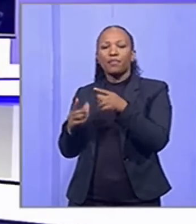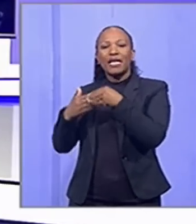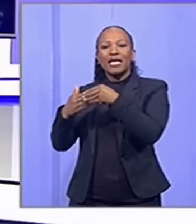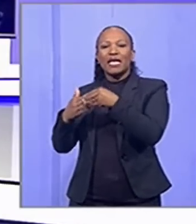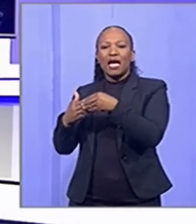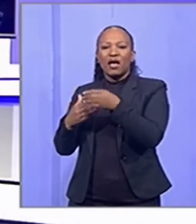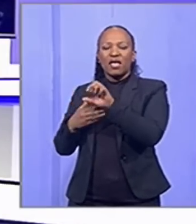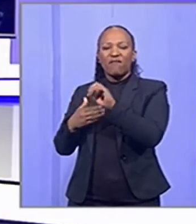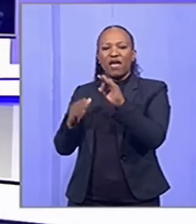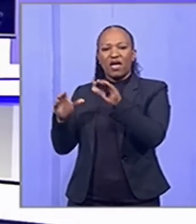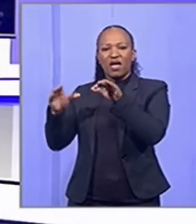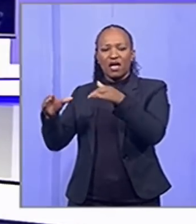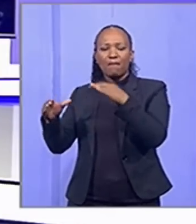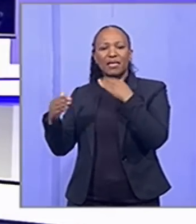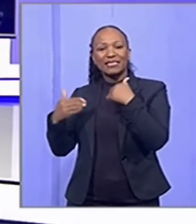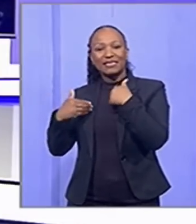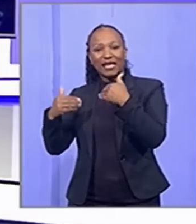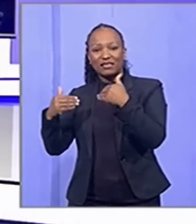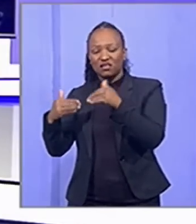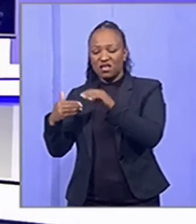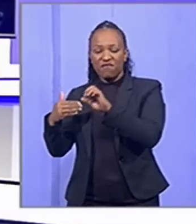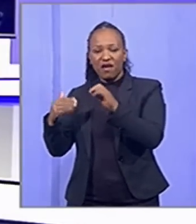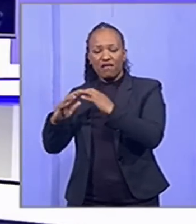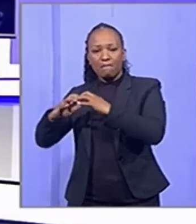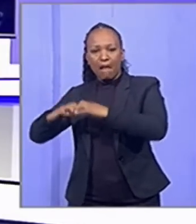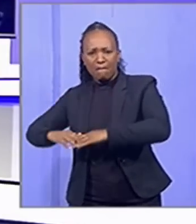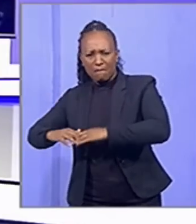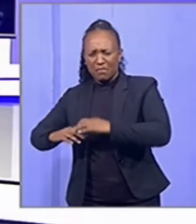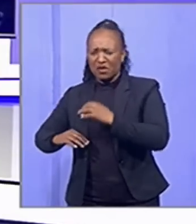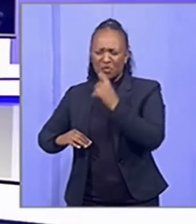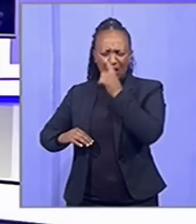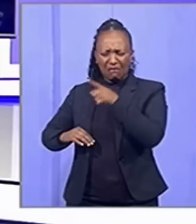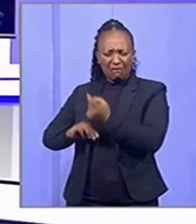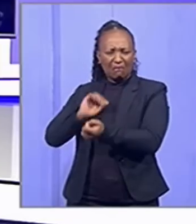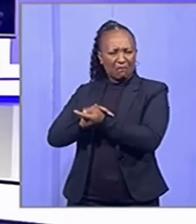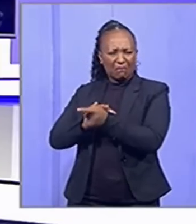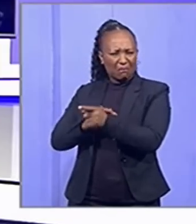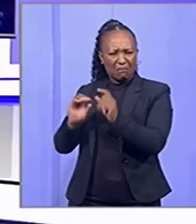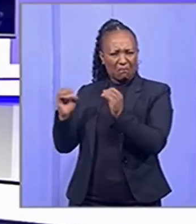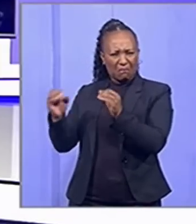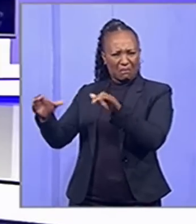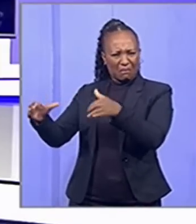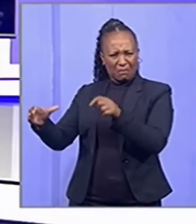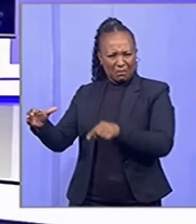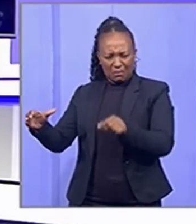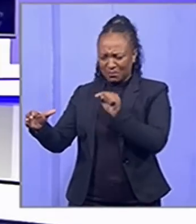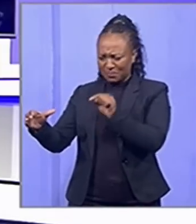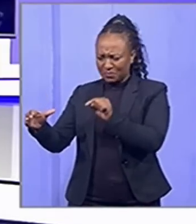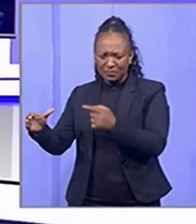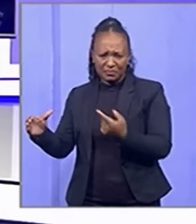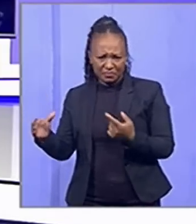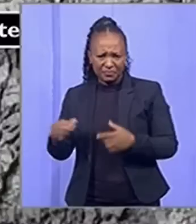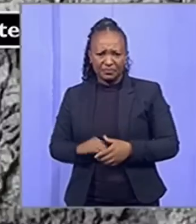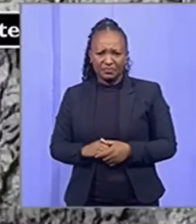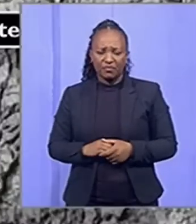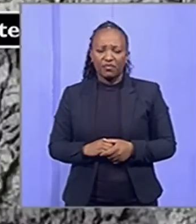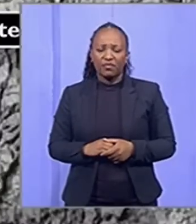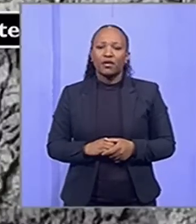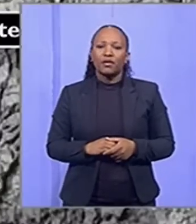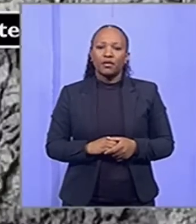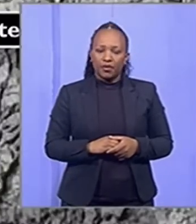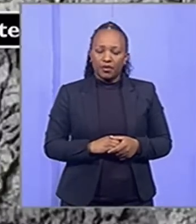ha se qaleho ya o fela ha mokga ha o sheba prof o etsalang hantle ka go mokga wa EFF. No, ke yone taba ene ya